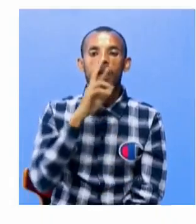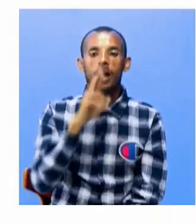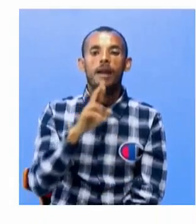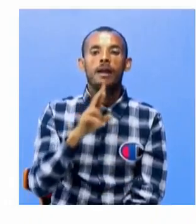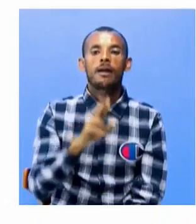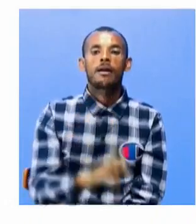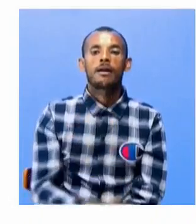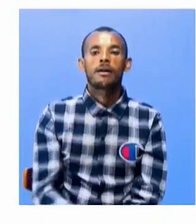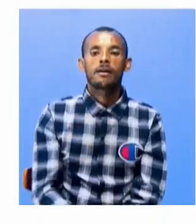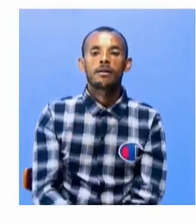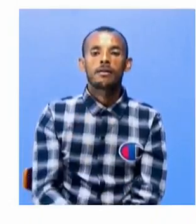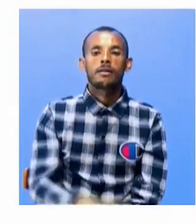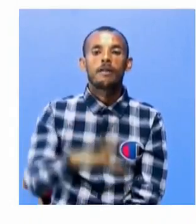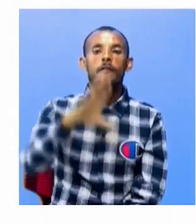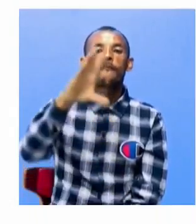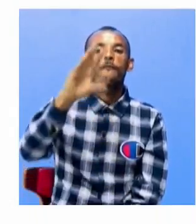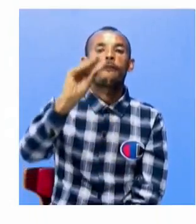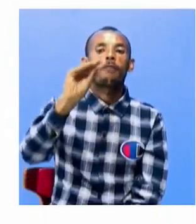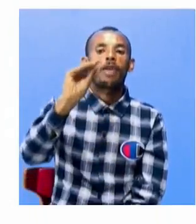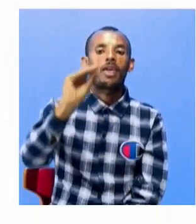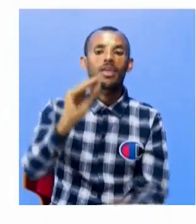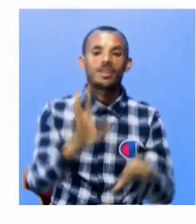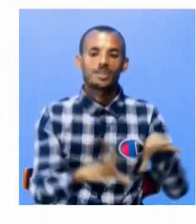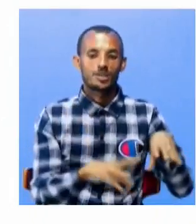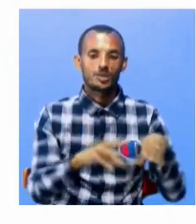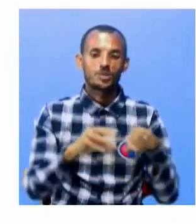50 students,